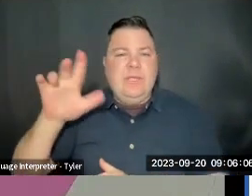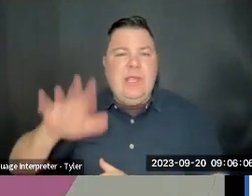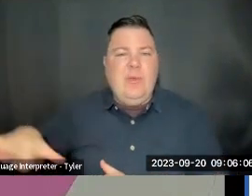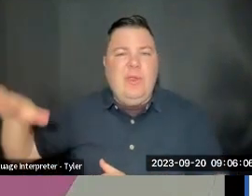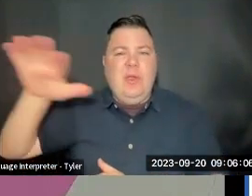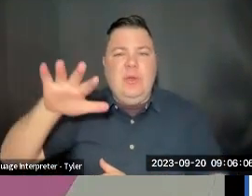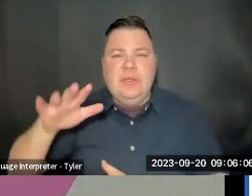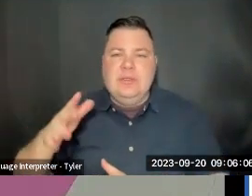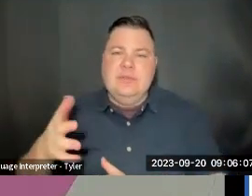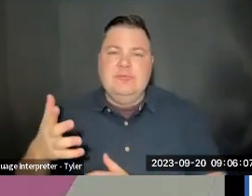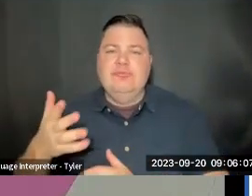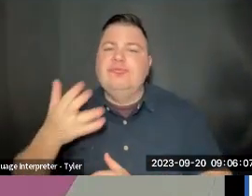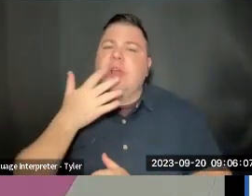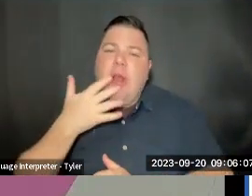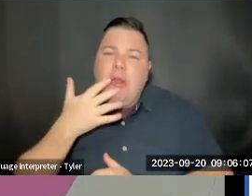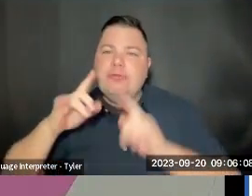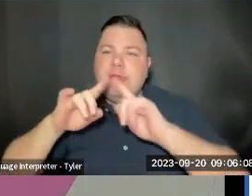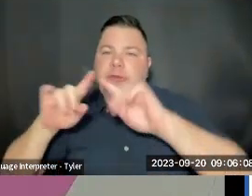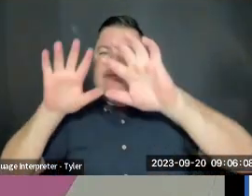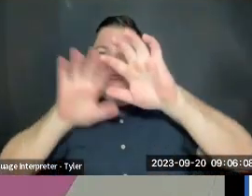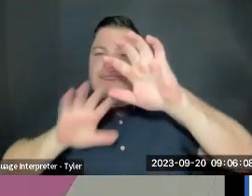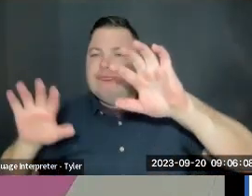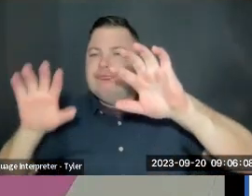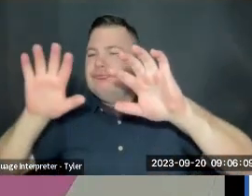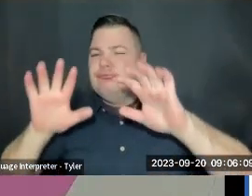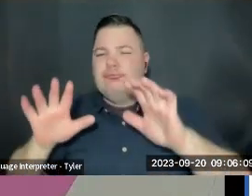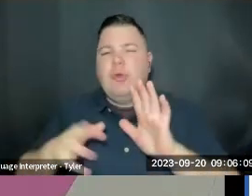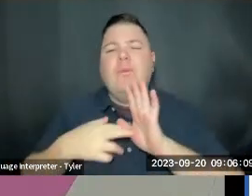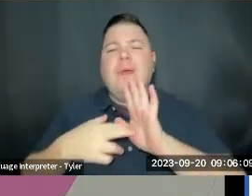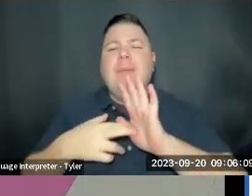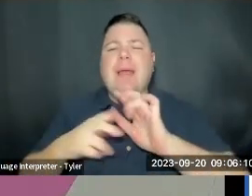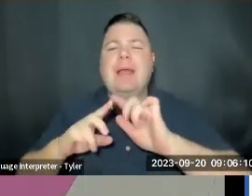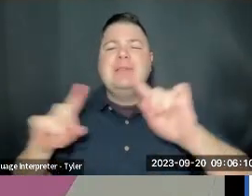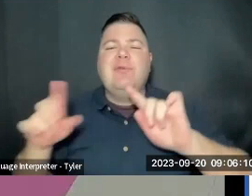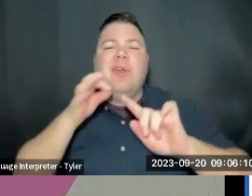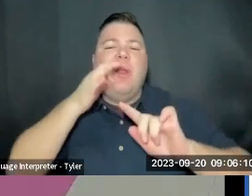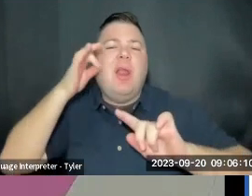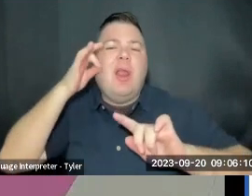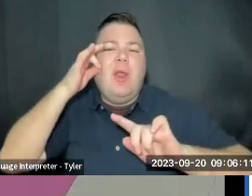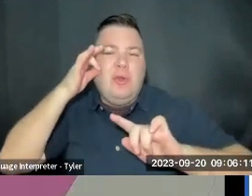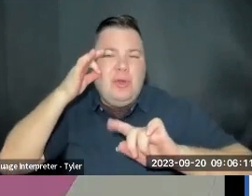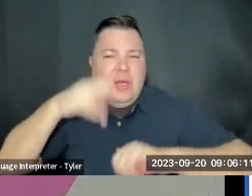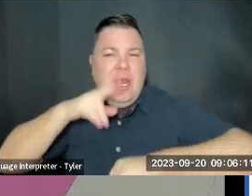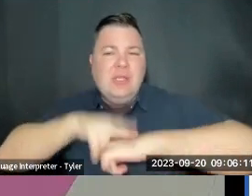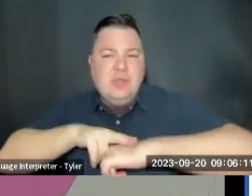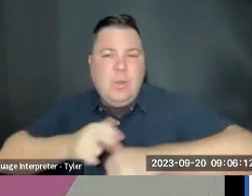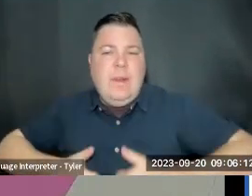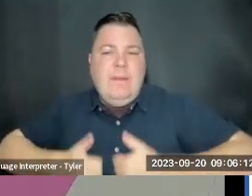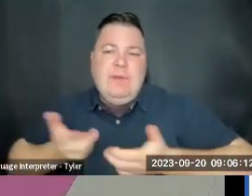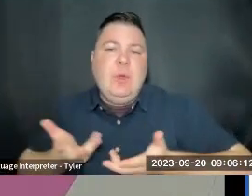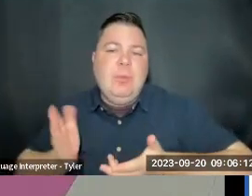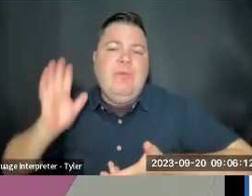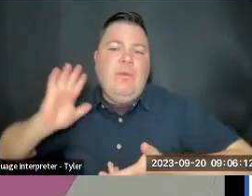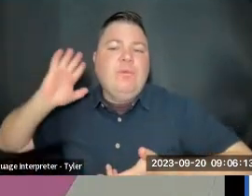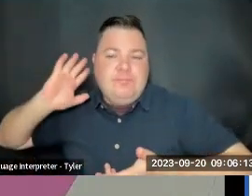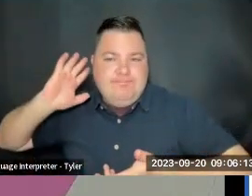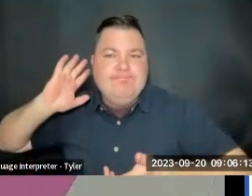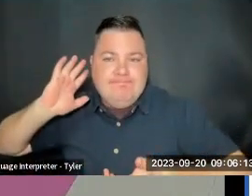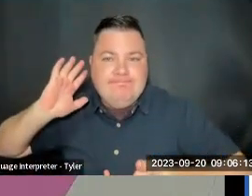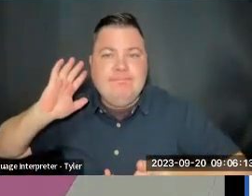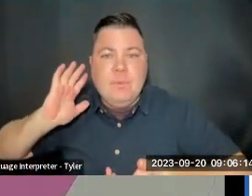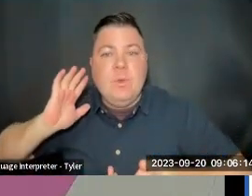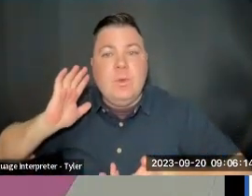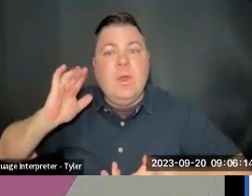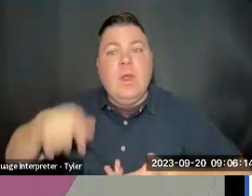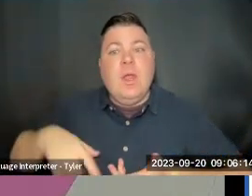several overlapping colors, each representing a different nation that lived on this land before us. You can find the interactive